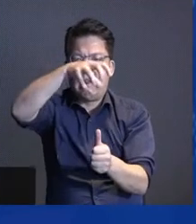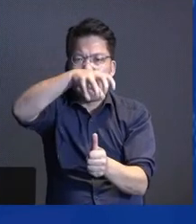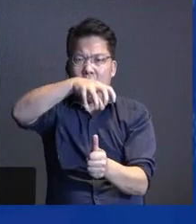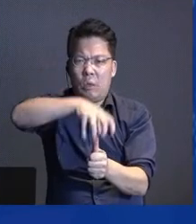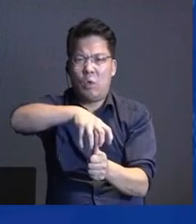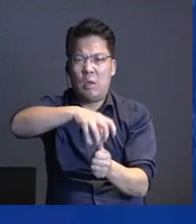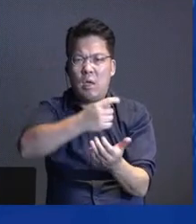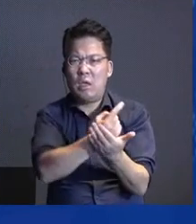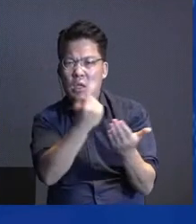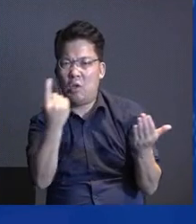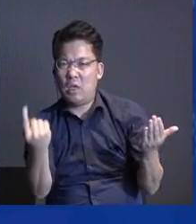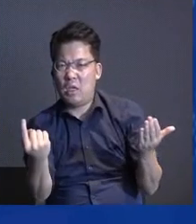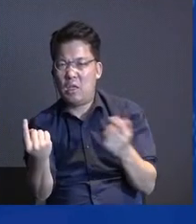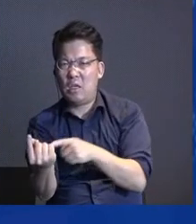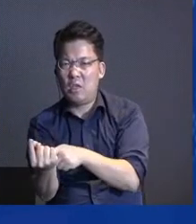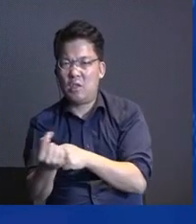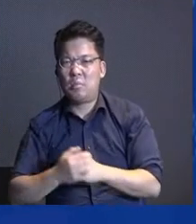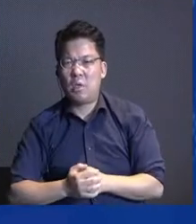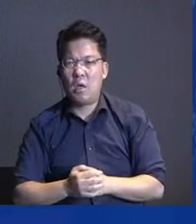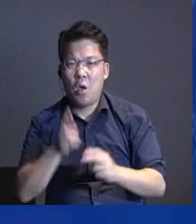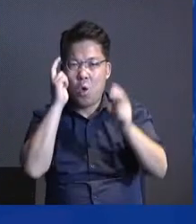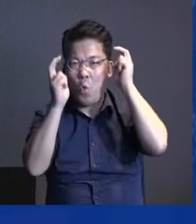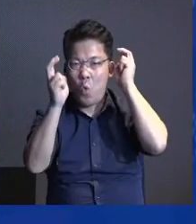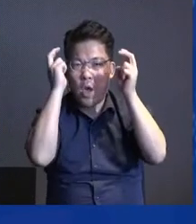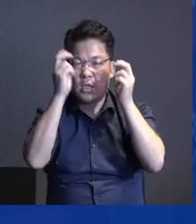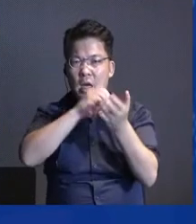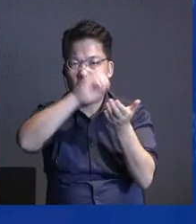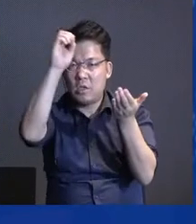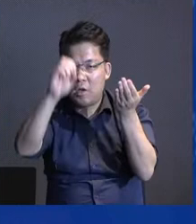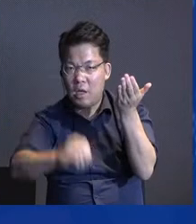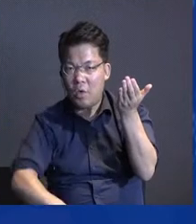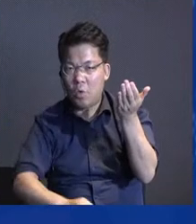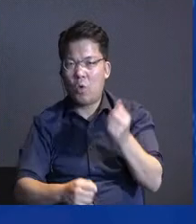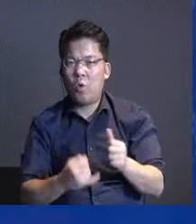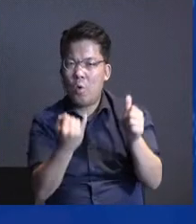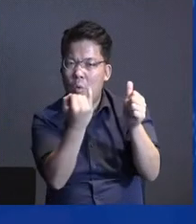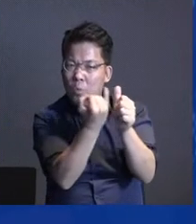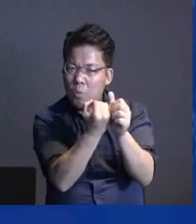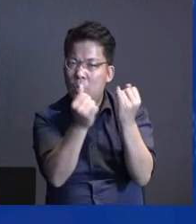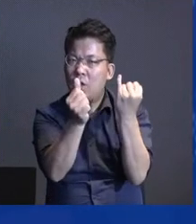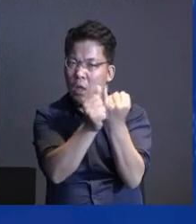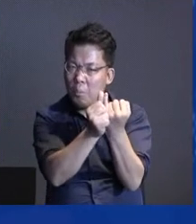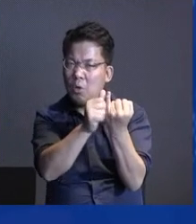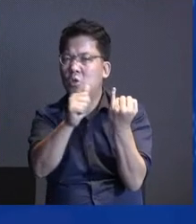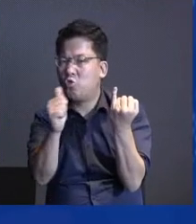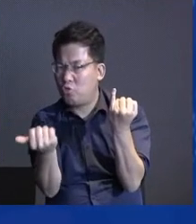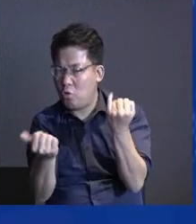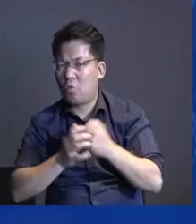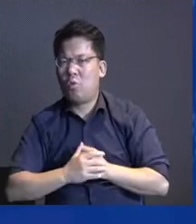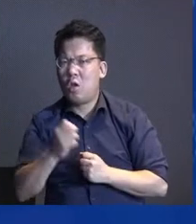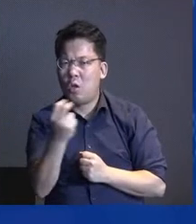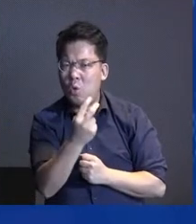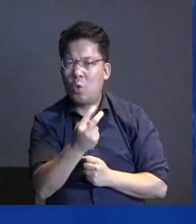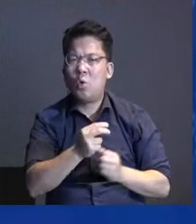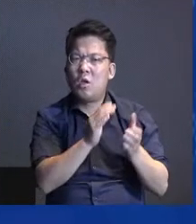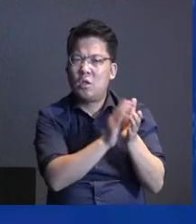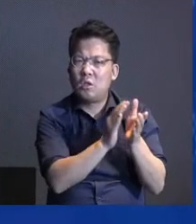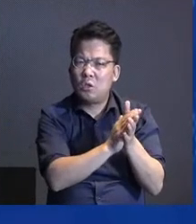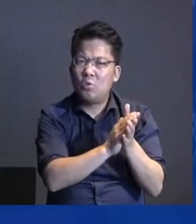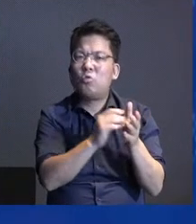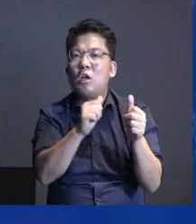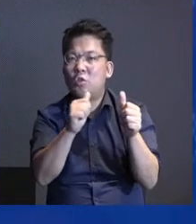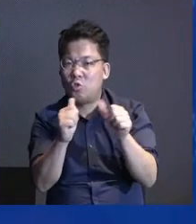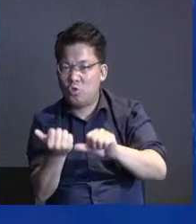loss of a spouse and friends, disability, or health problems. In addition, the number of older people living alone